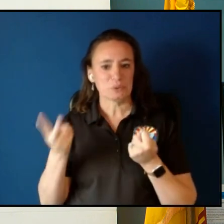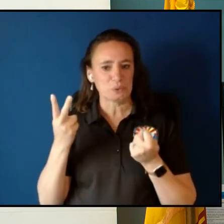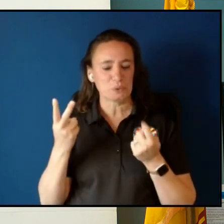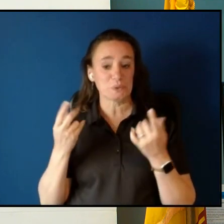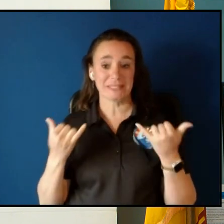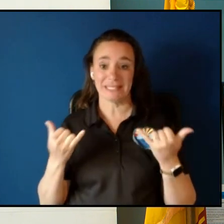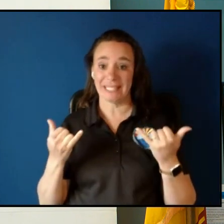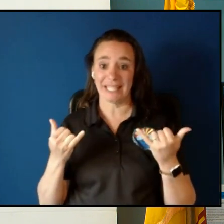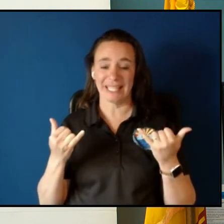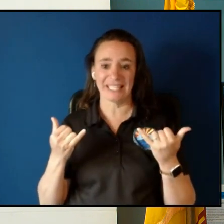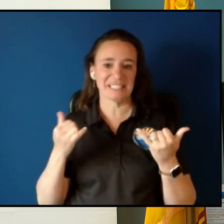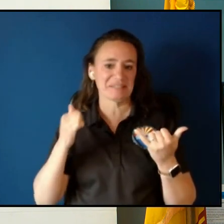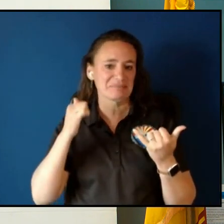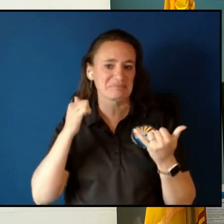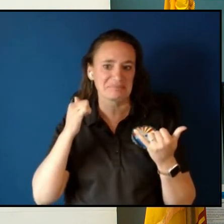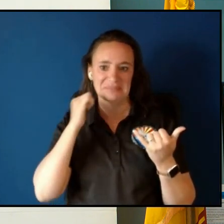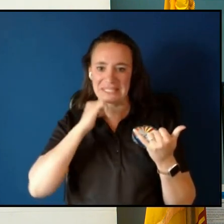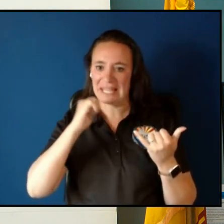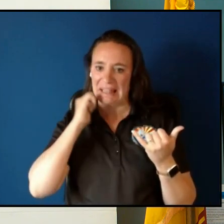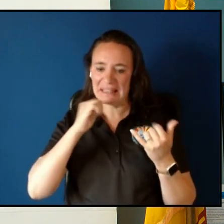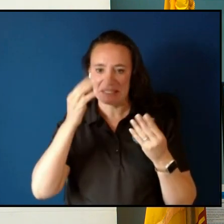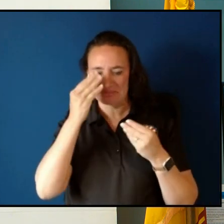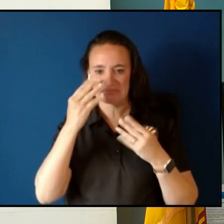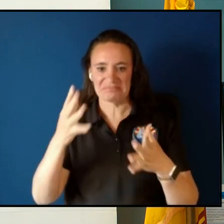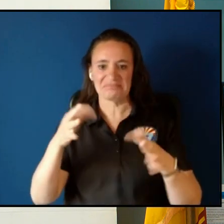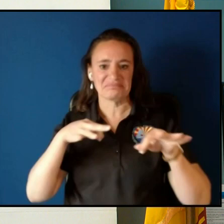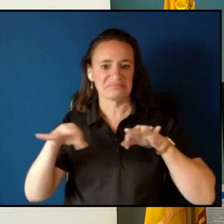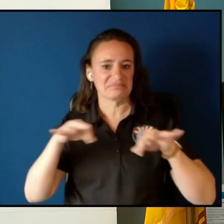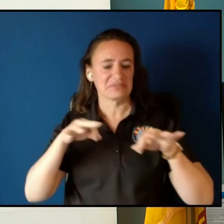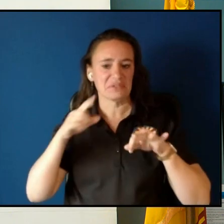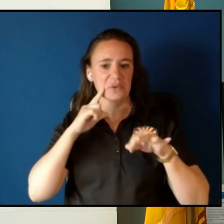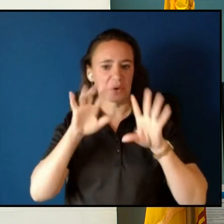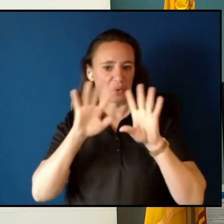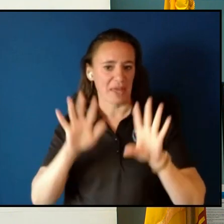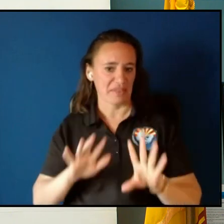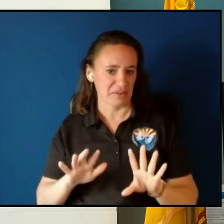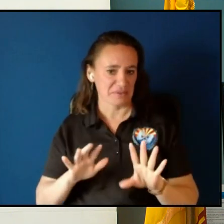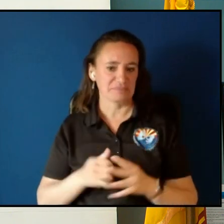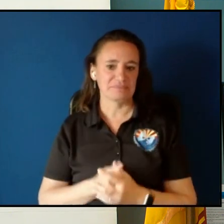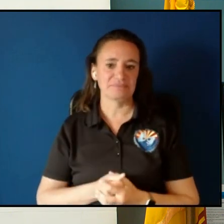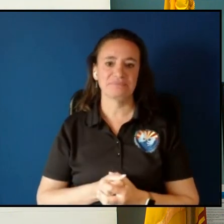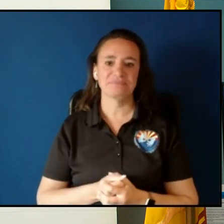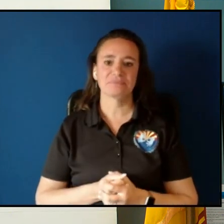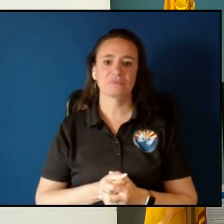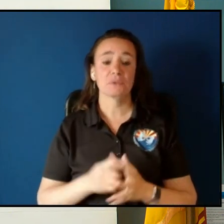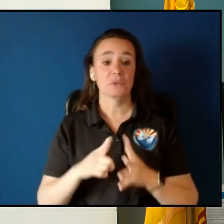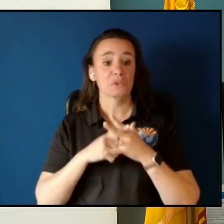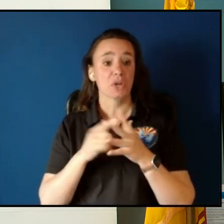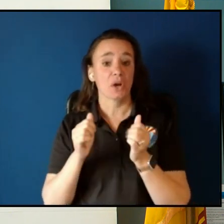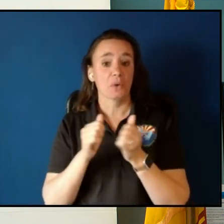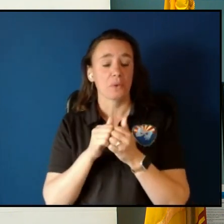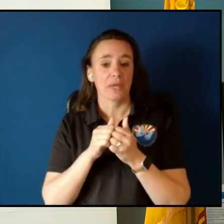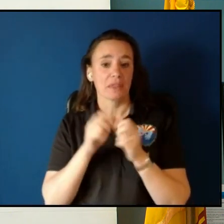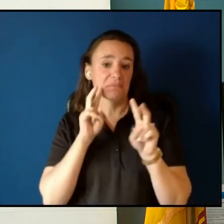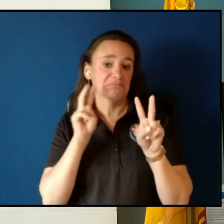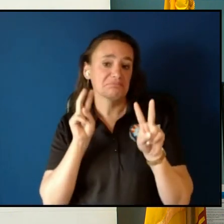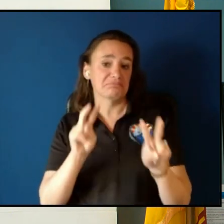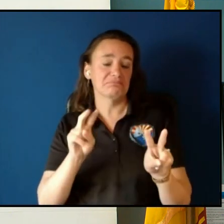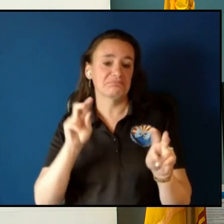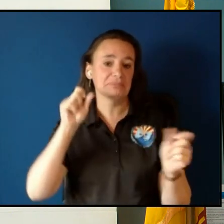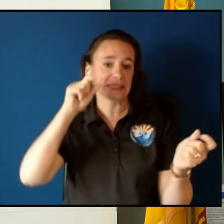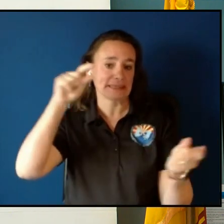daily weather update. And so we'll start out today like we have been in the past days with a look at satellite imagery across